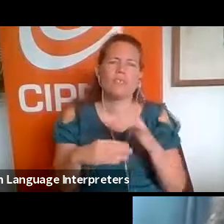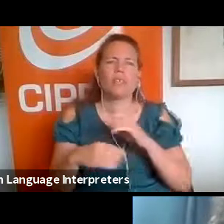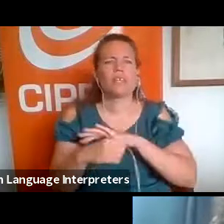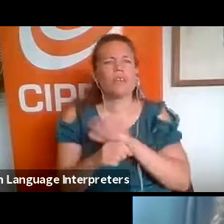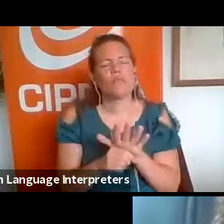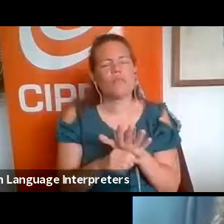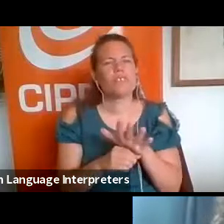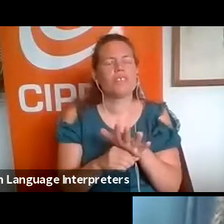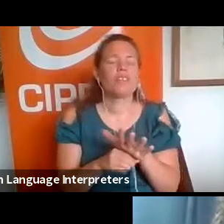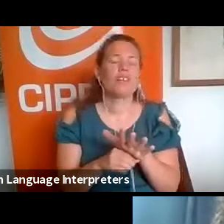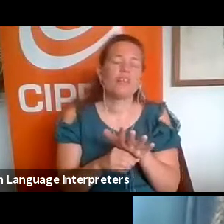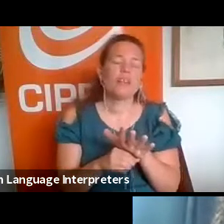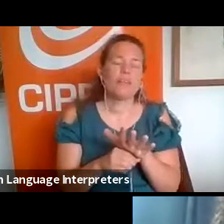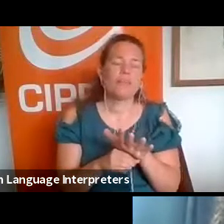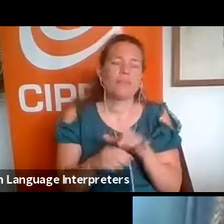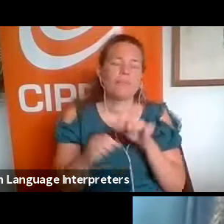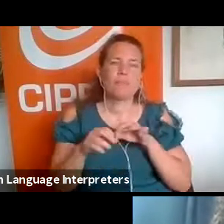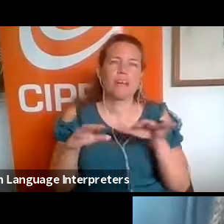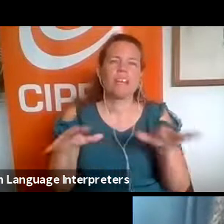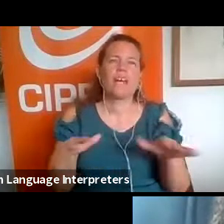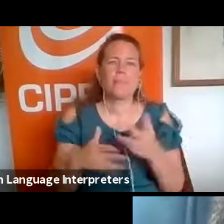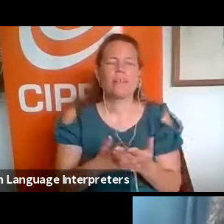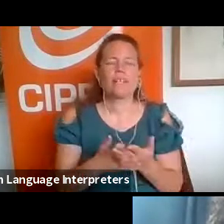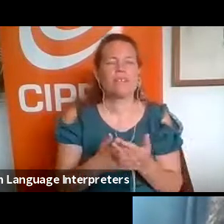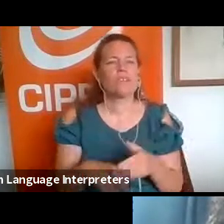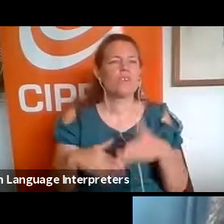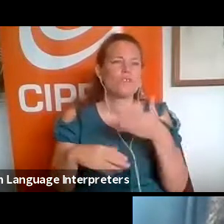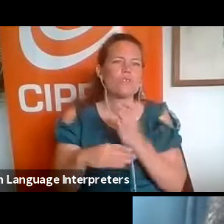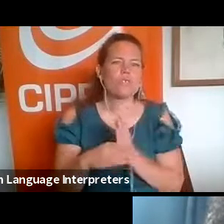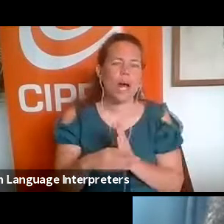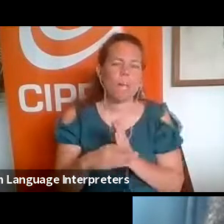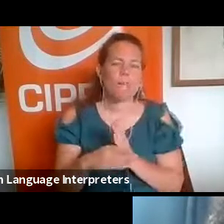pandemic and all that. And some of these